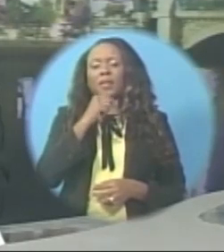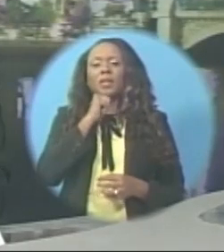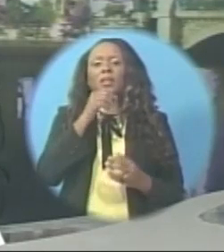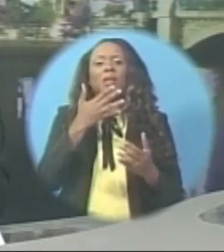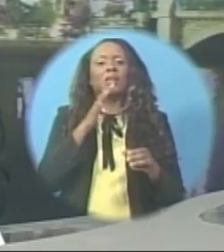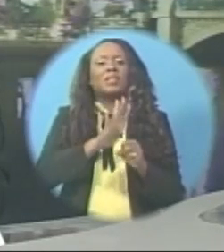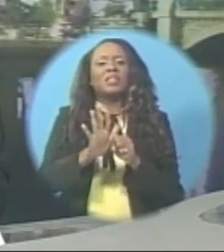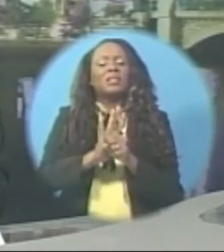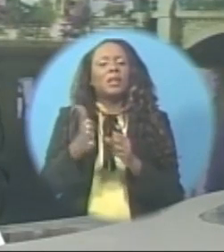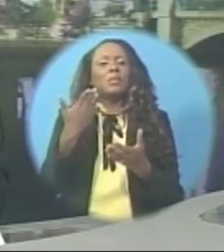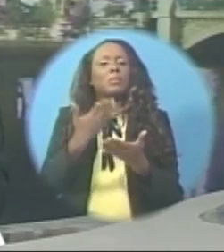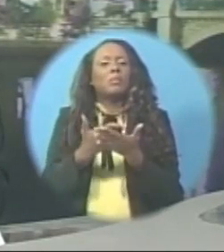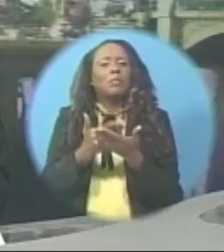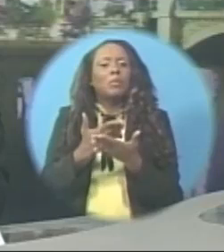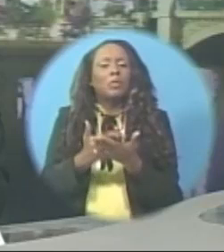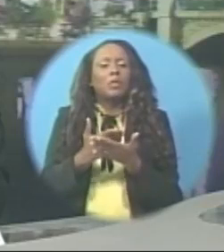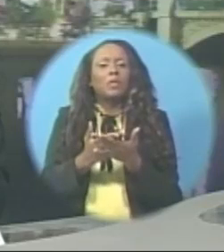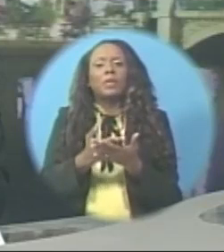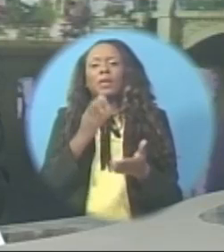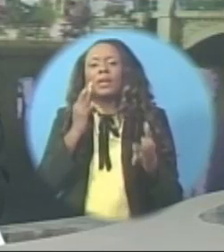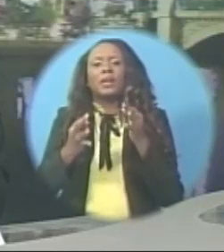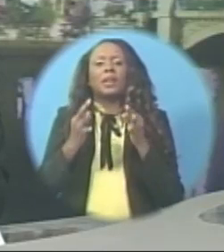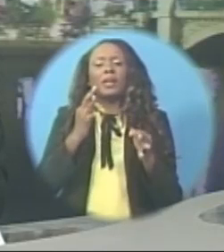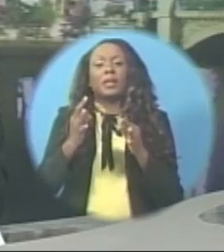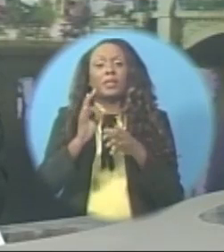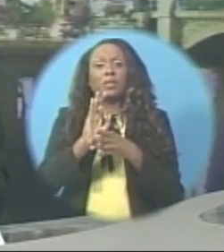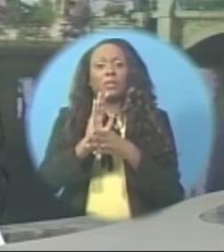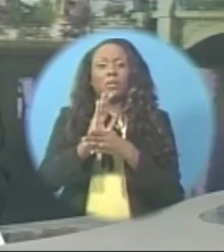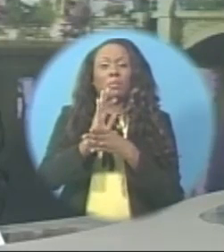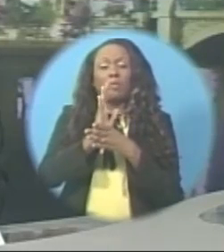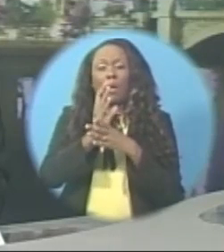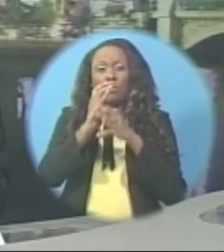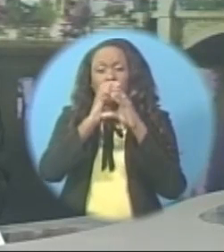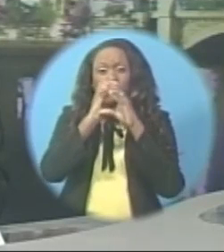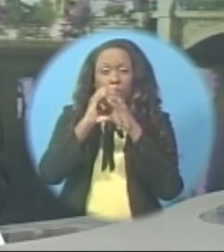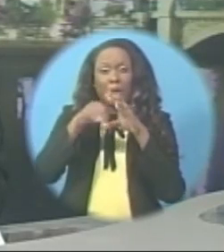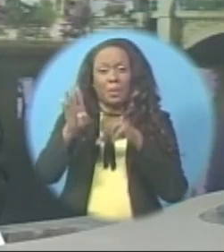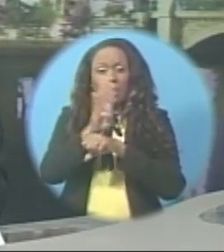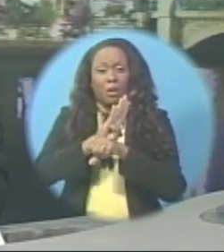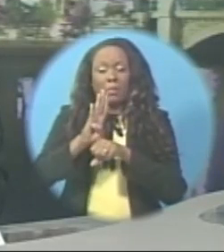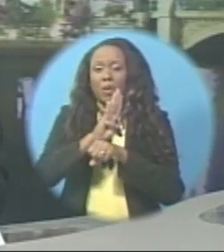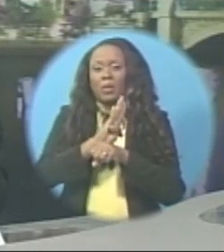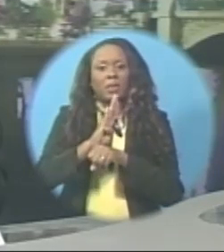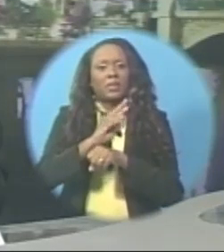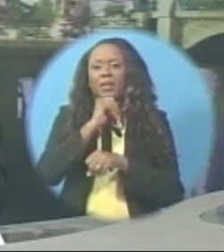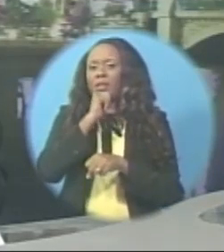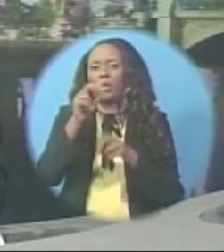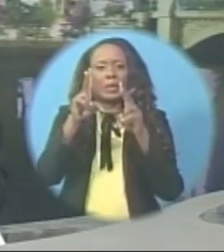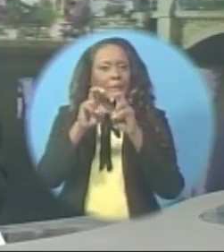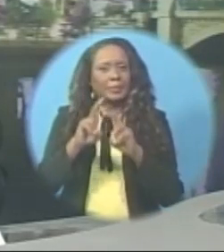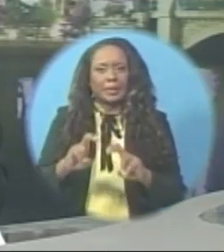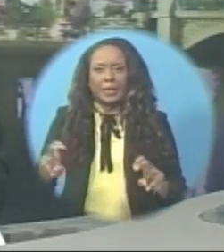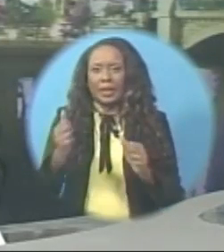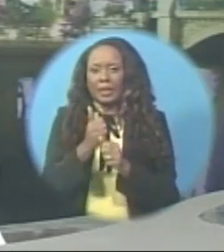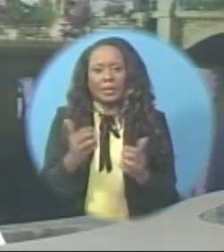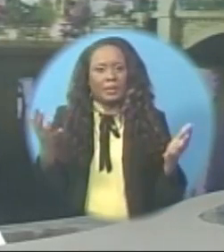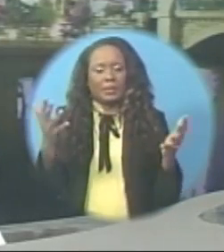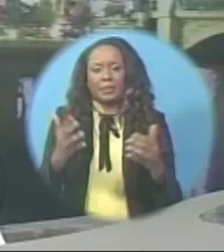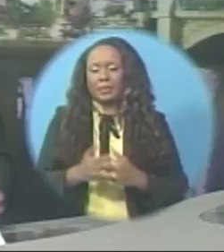Cobbler says in the absence of evidence that the video was even taken in Barbados, the force was not investigating the matter.